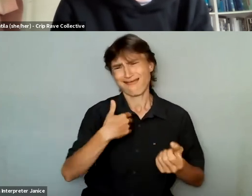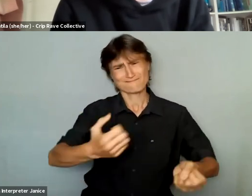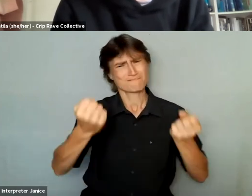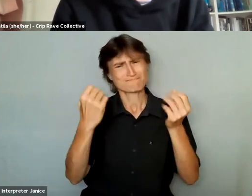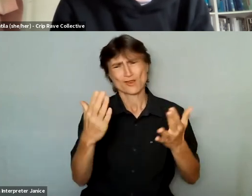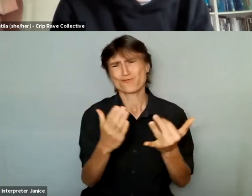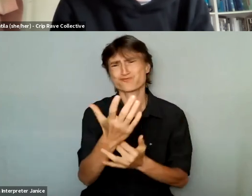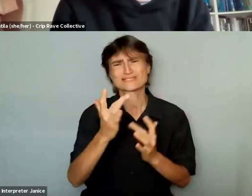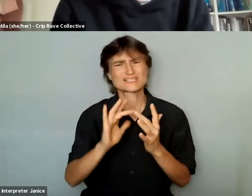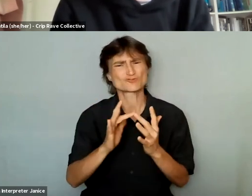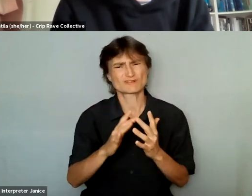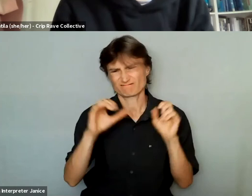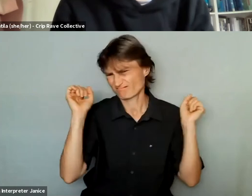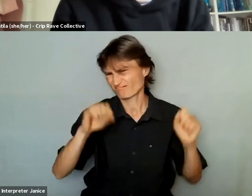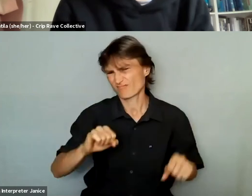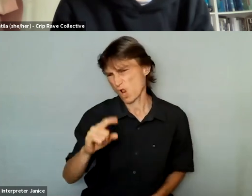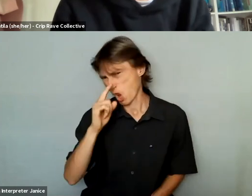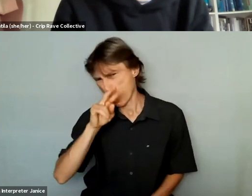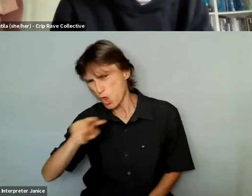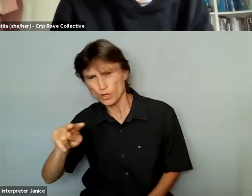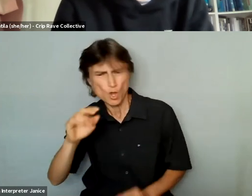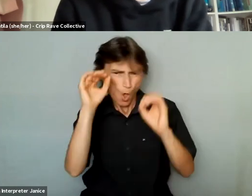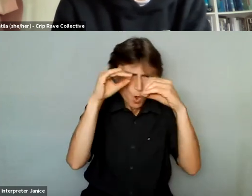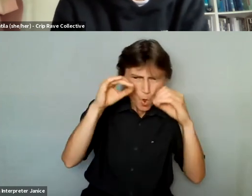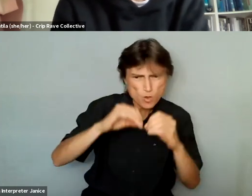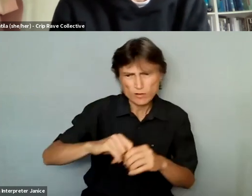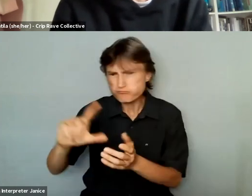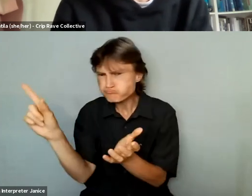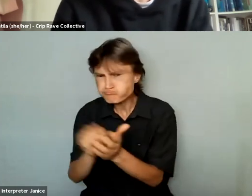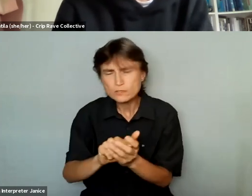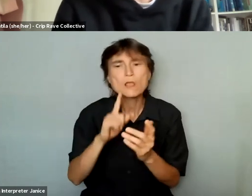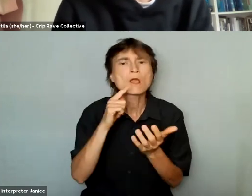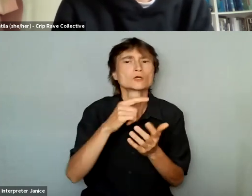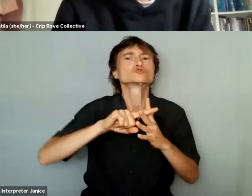online that would be a good starting point.